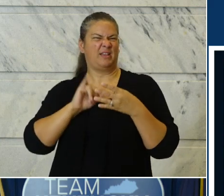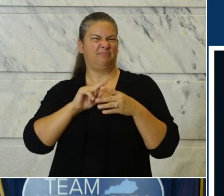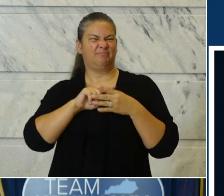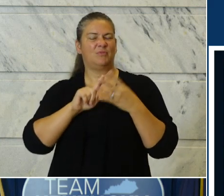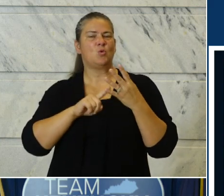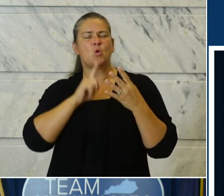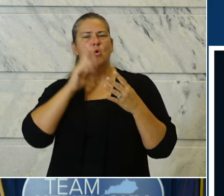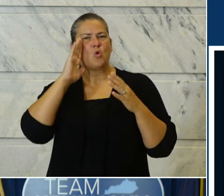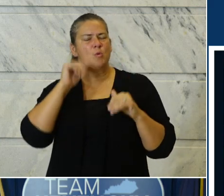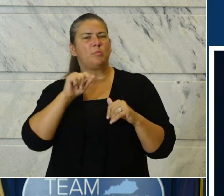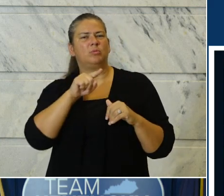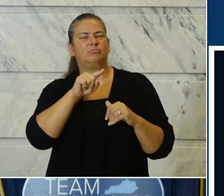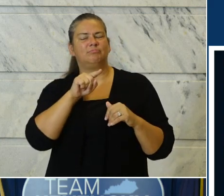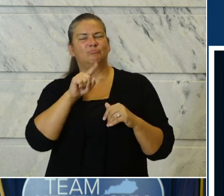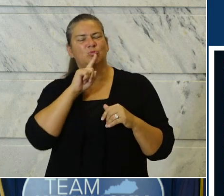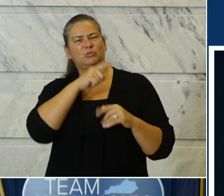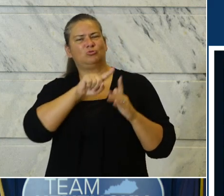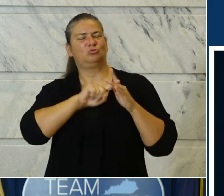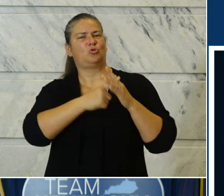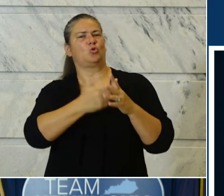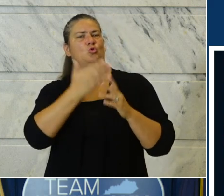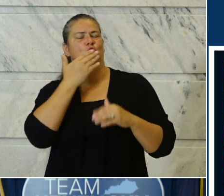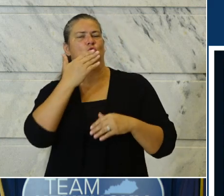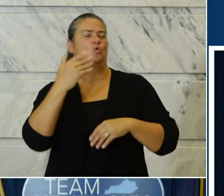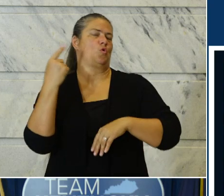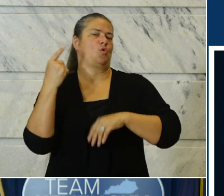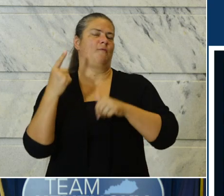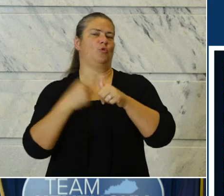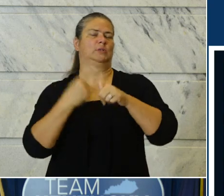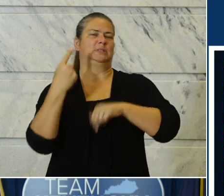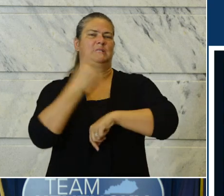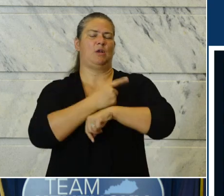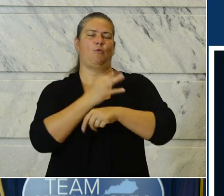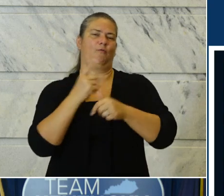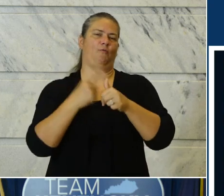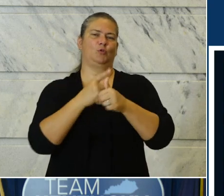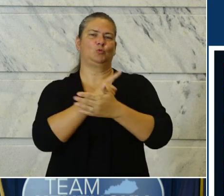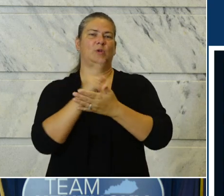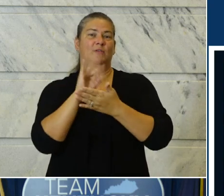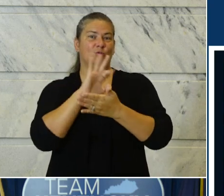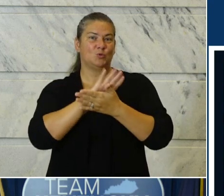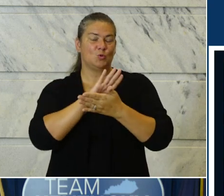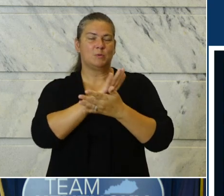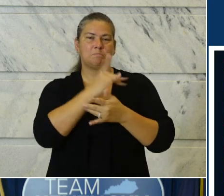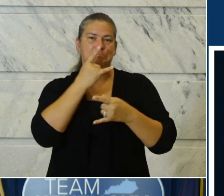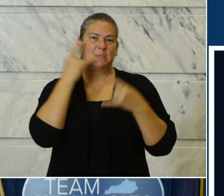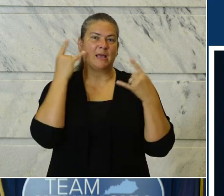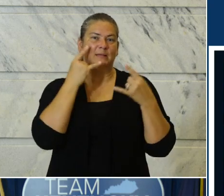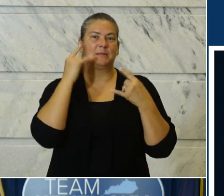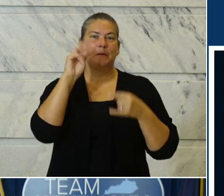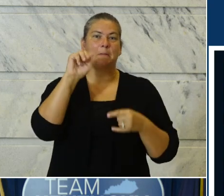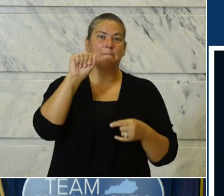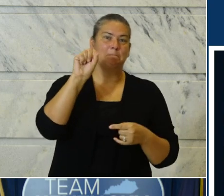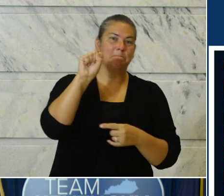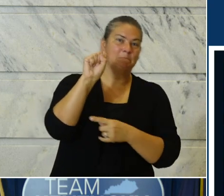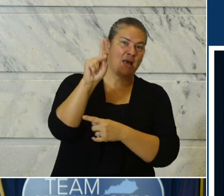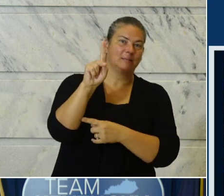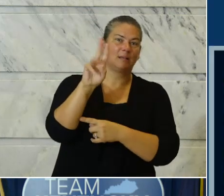hope everyone got off to a great first day or first week of school. Continue to mask up, Kentucky, and